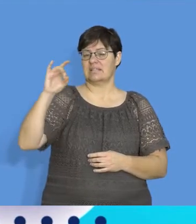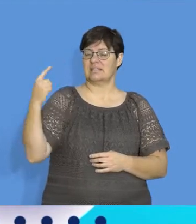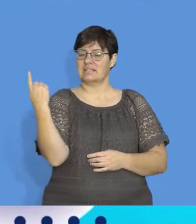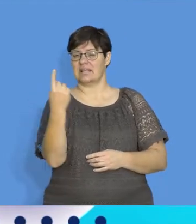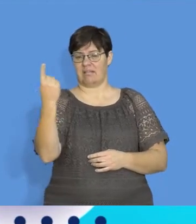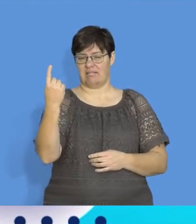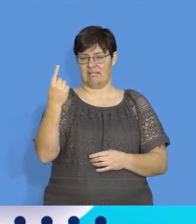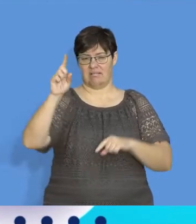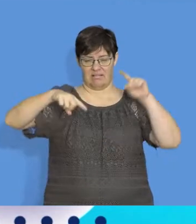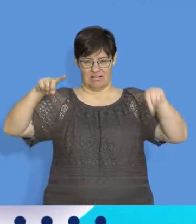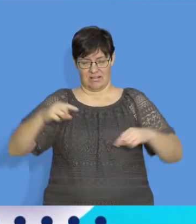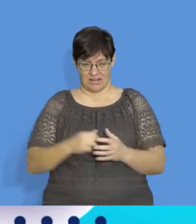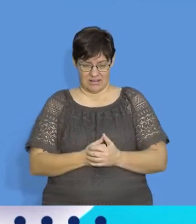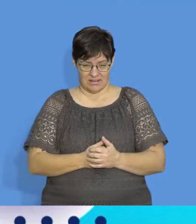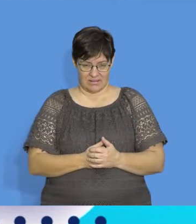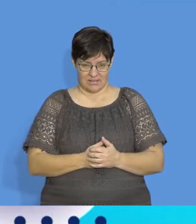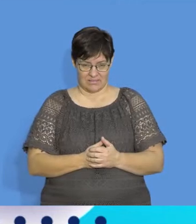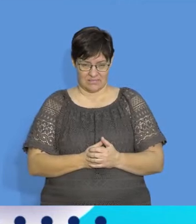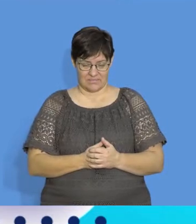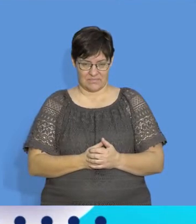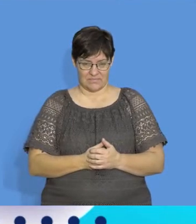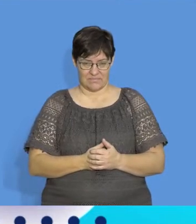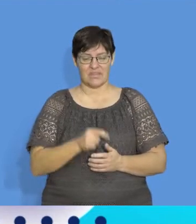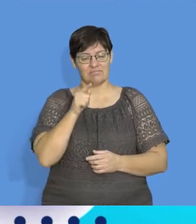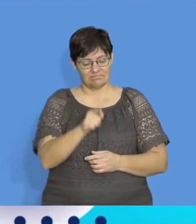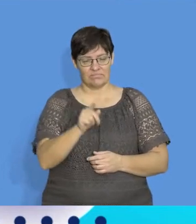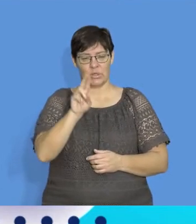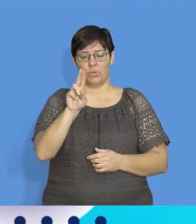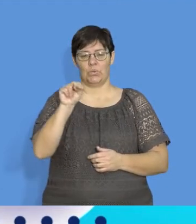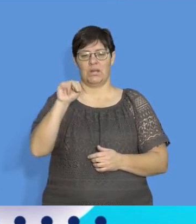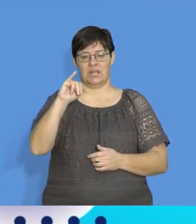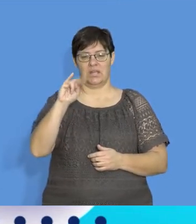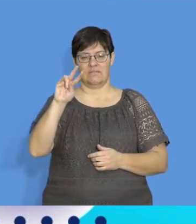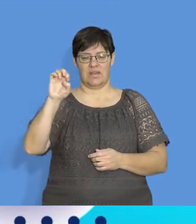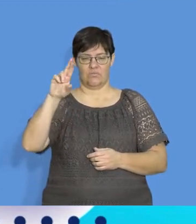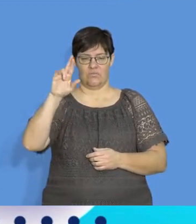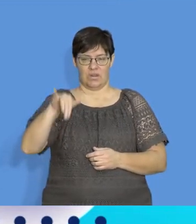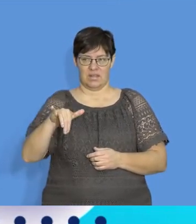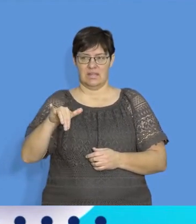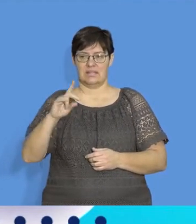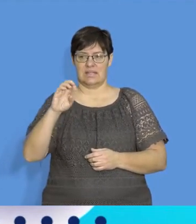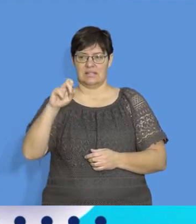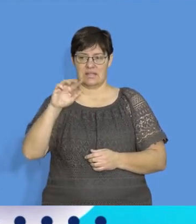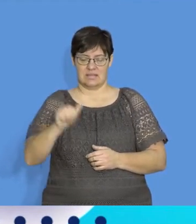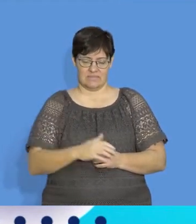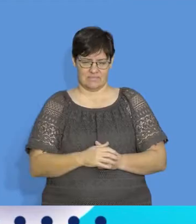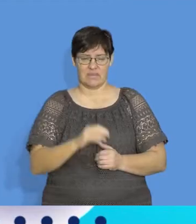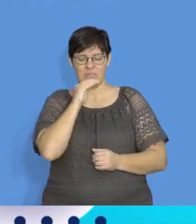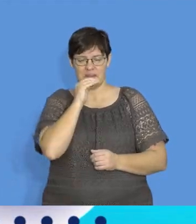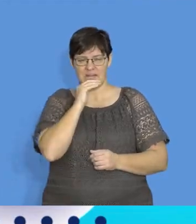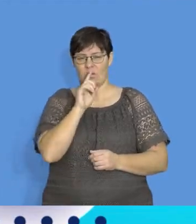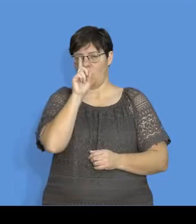out the industry and one single point. That's our univariate data. Okay.